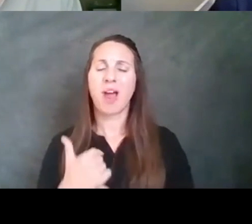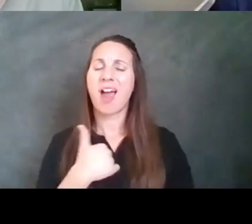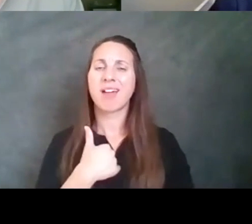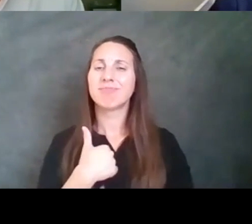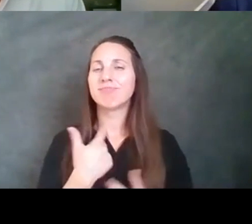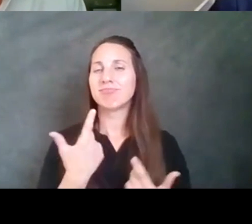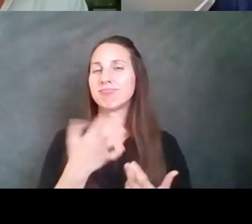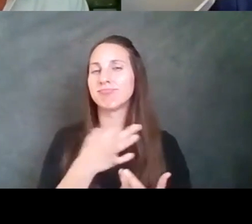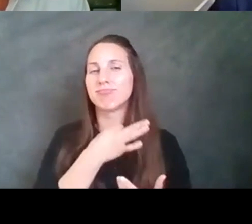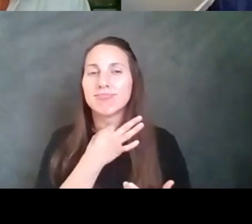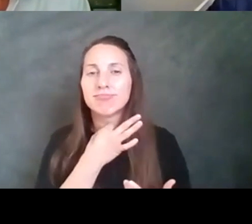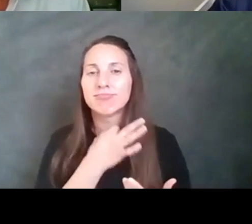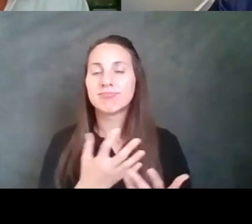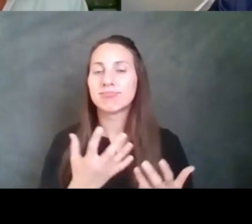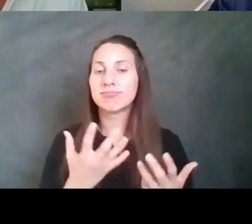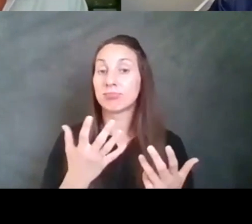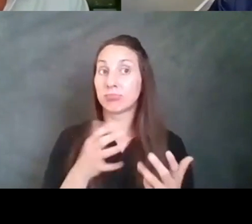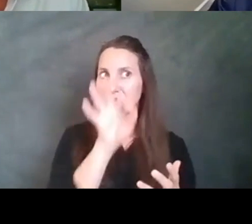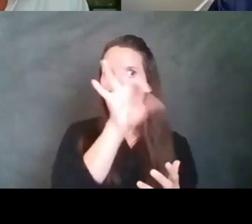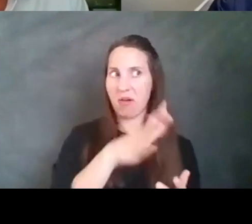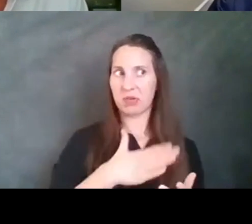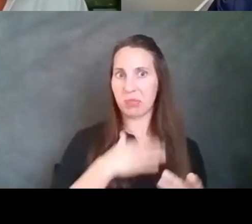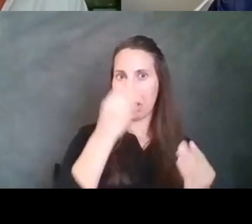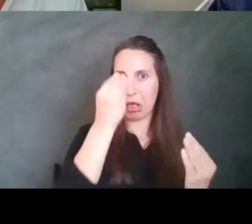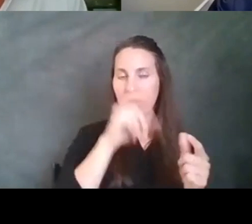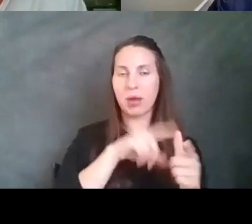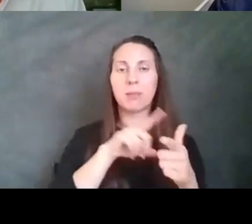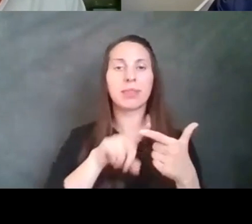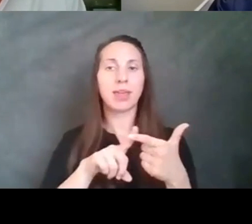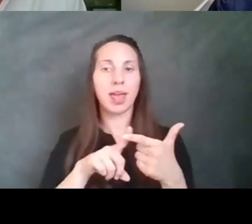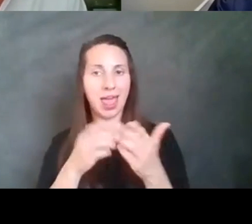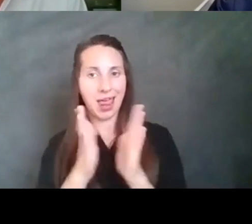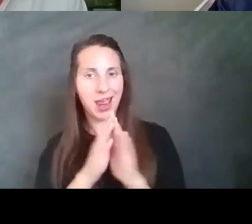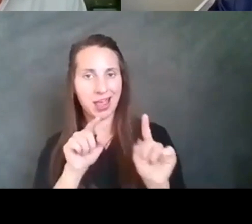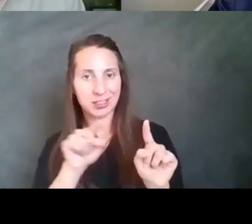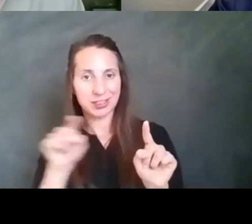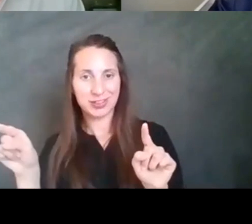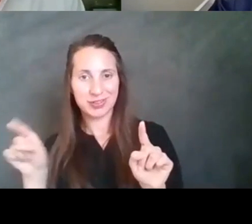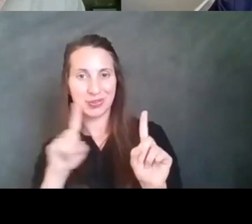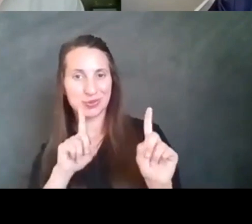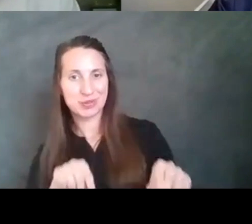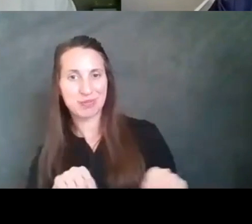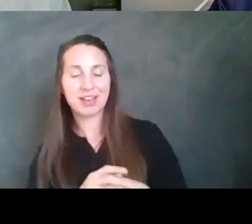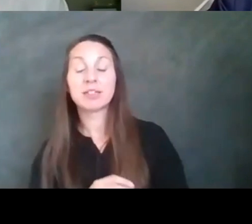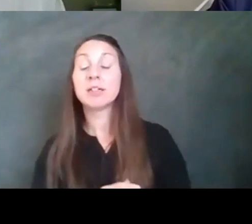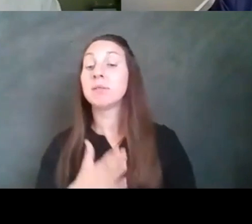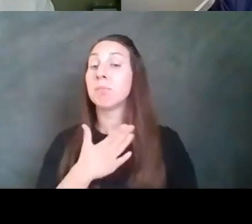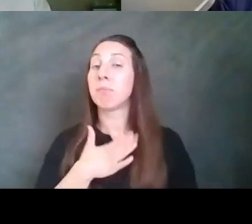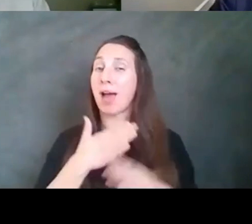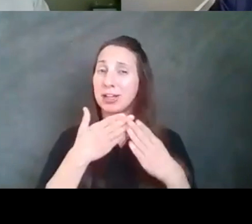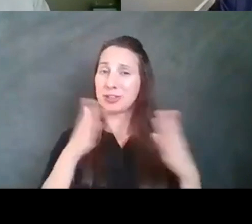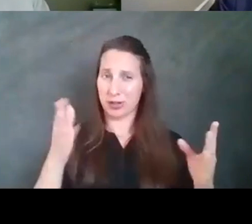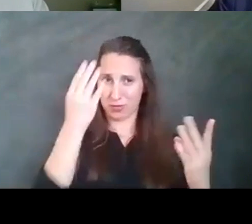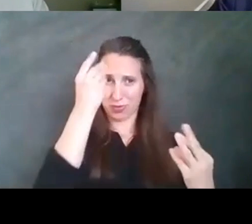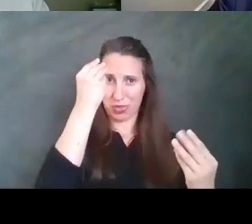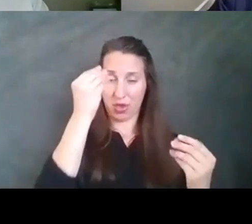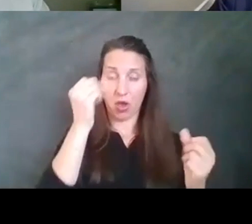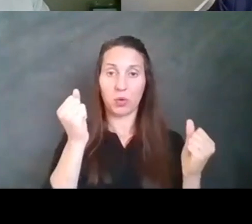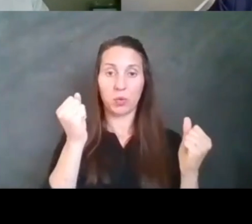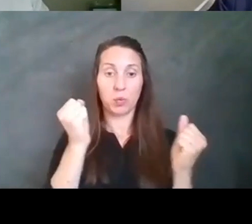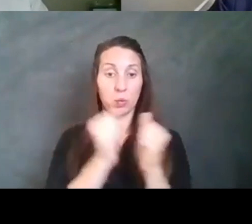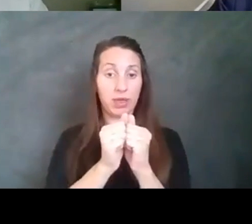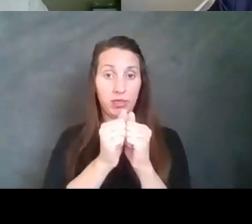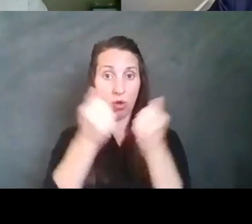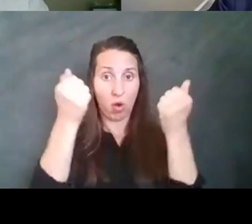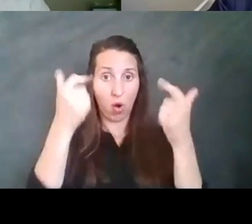then ask the panelists to respond to that thought. My general thought is that with all of these, by the